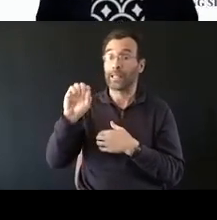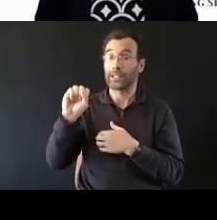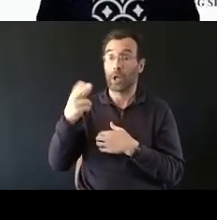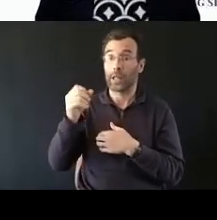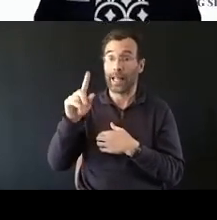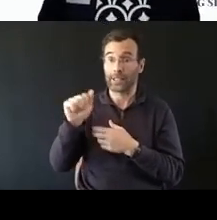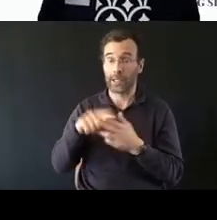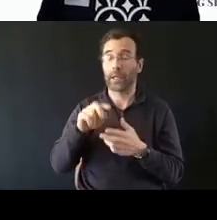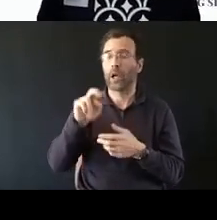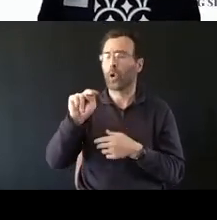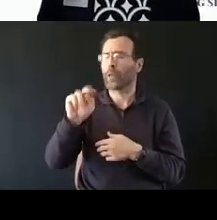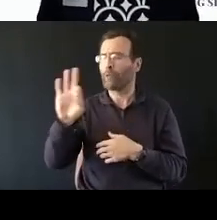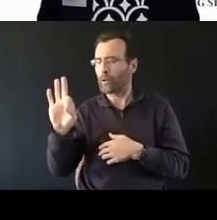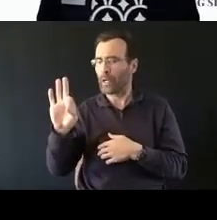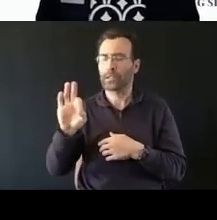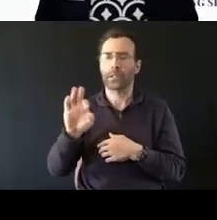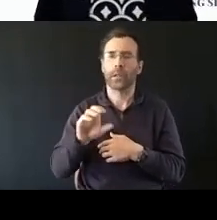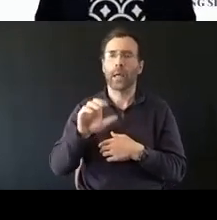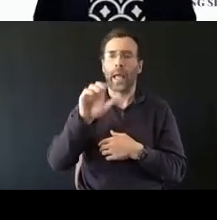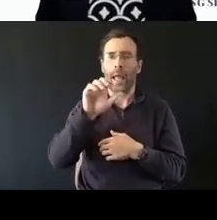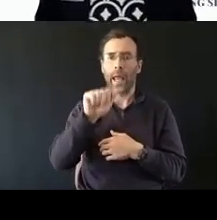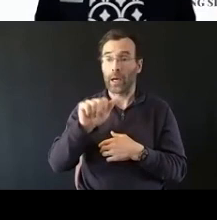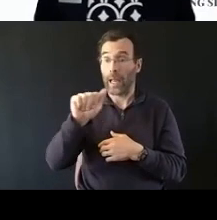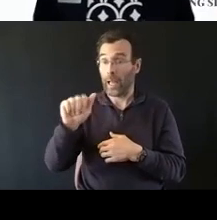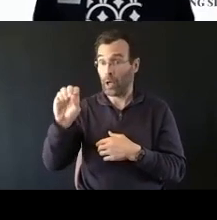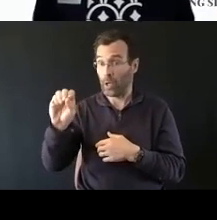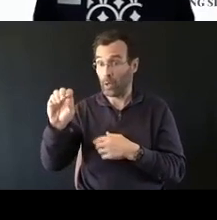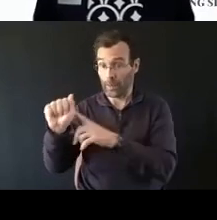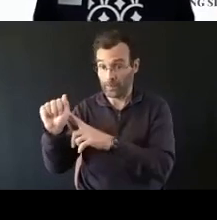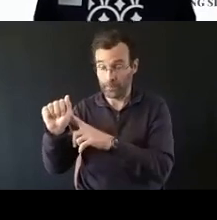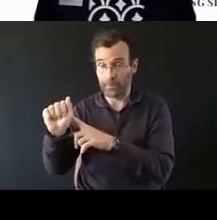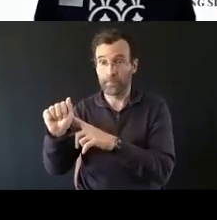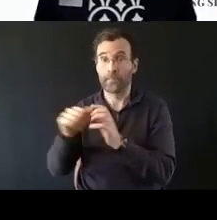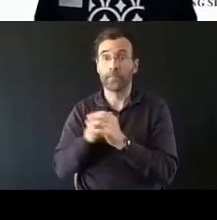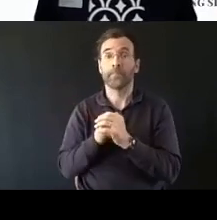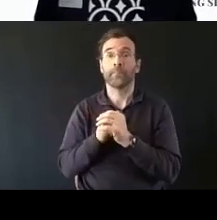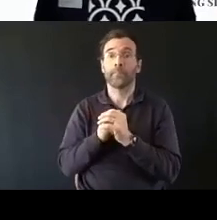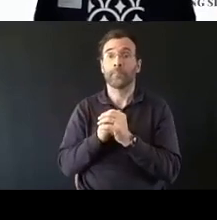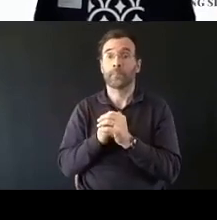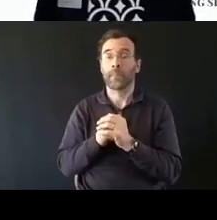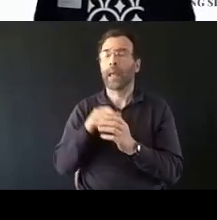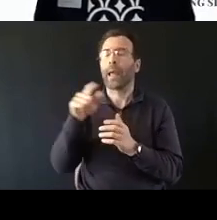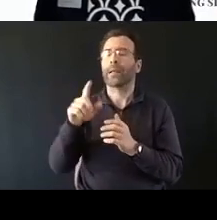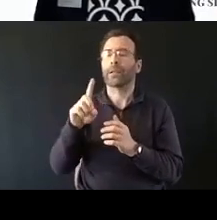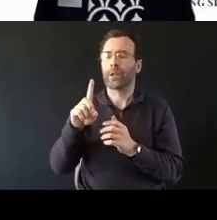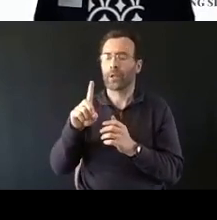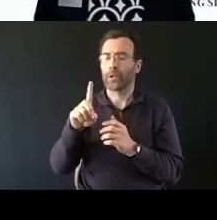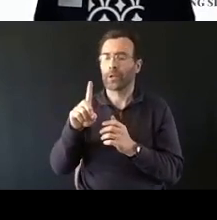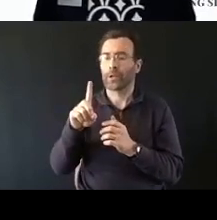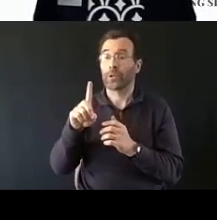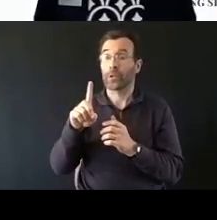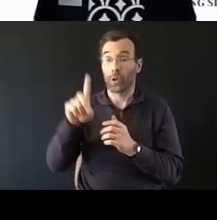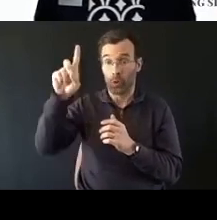Northland Foundation, the Arrowhead Area Agency on Aging, and the Duluth Aging Support, I want to thank